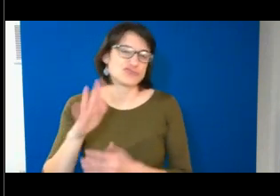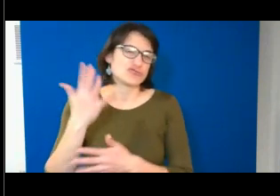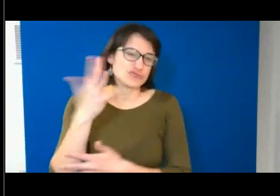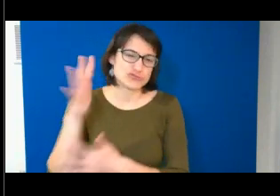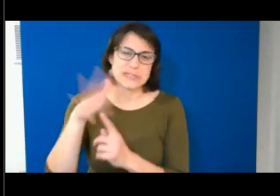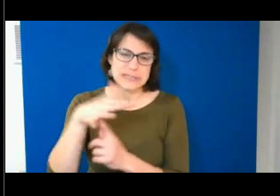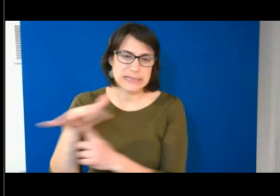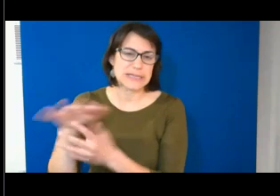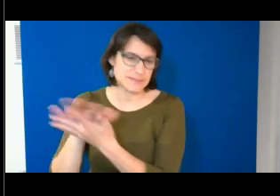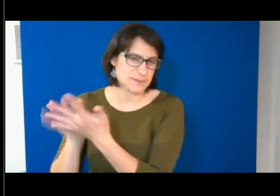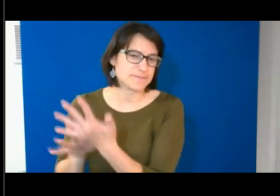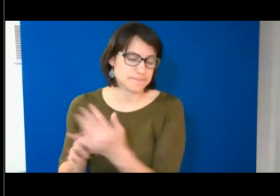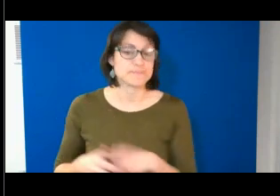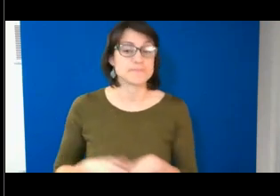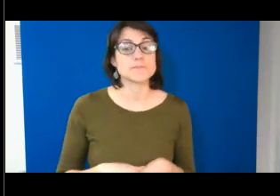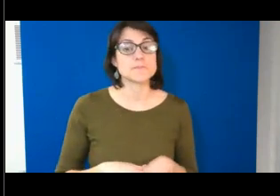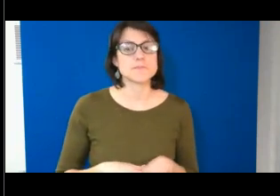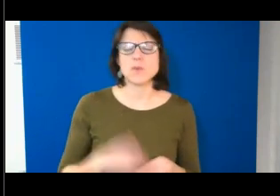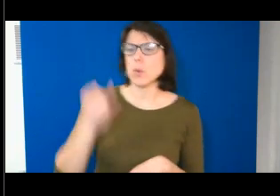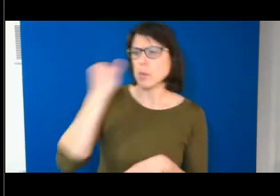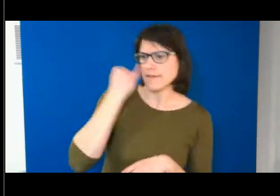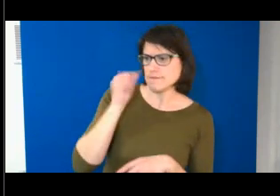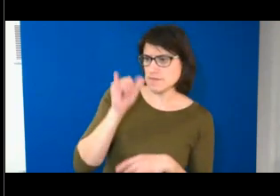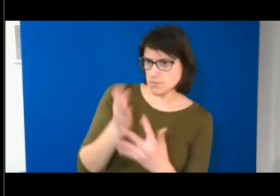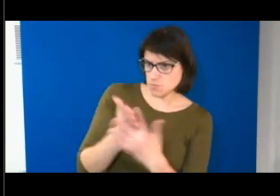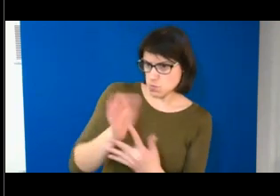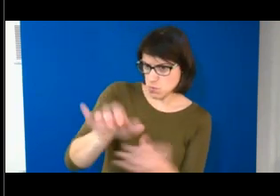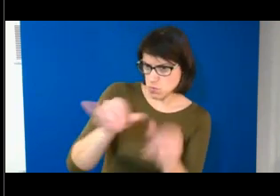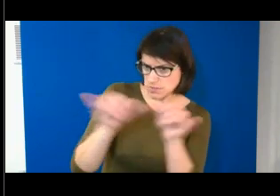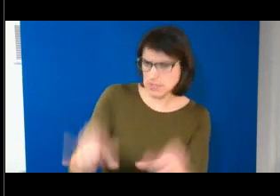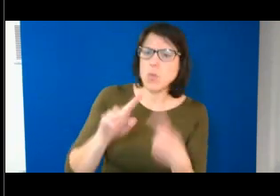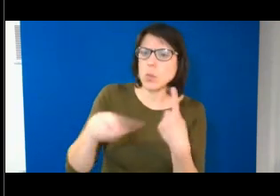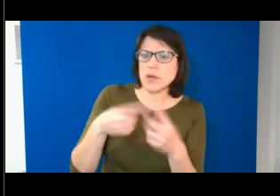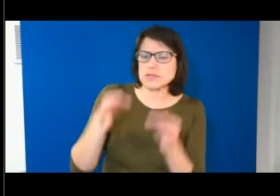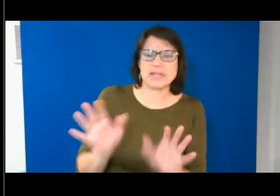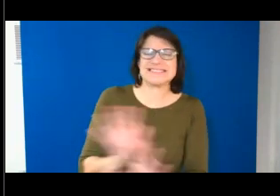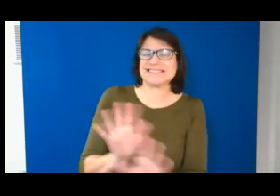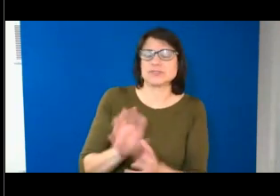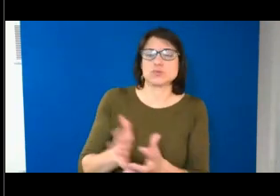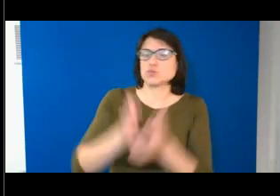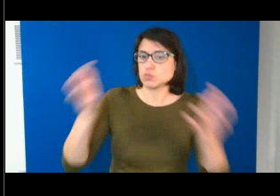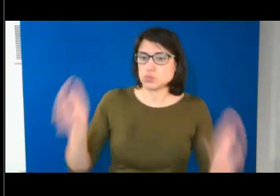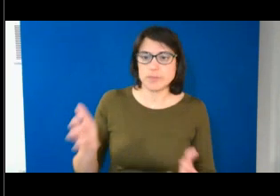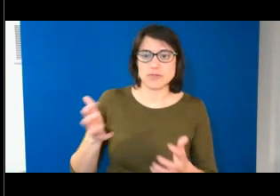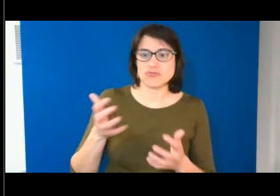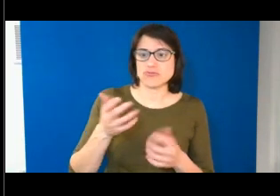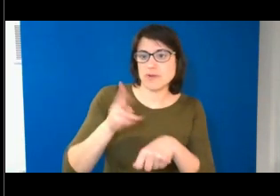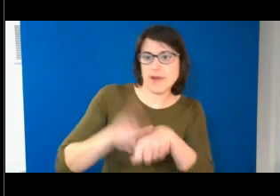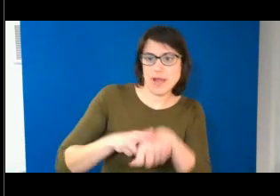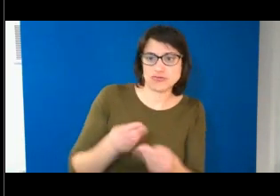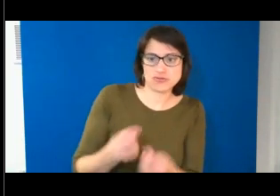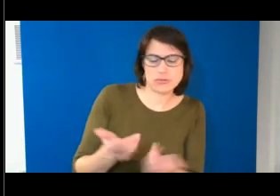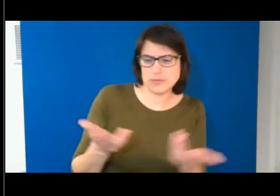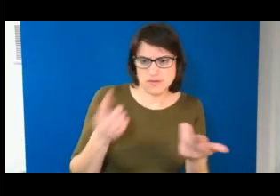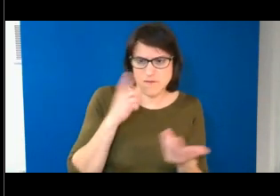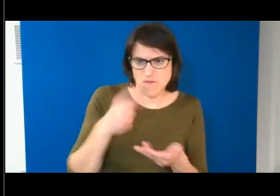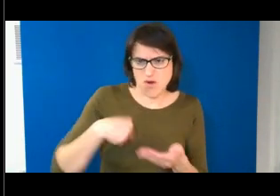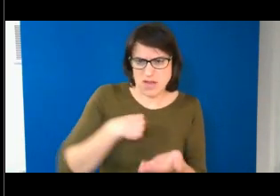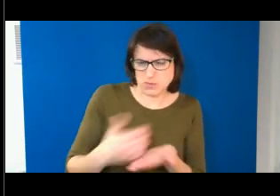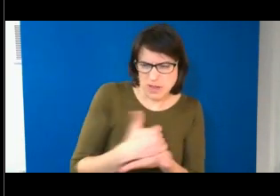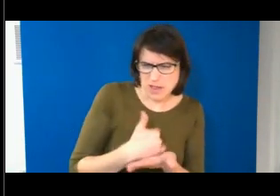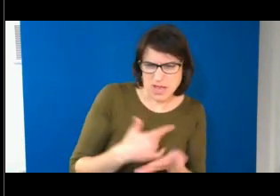your system, like, when would you decide, like, this is too much organic matter for us to collect, and then you would, like, direct it out of your system rather than